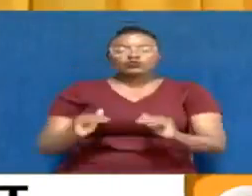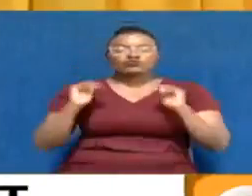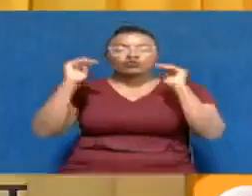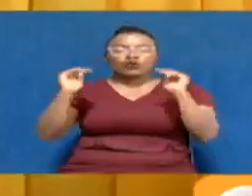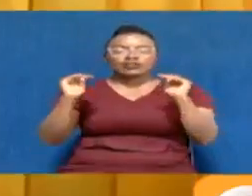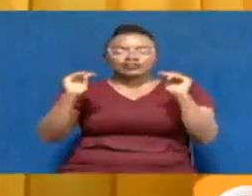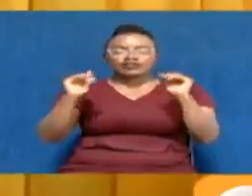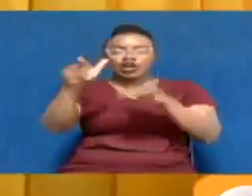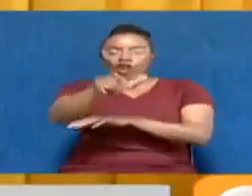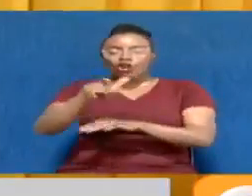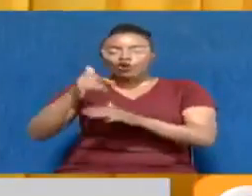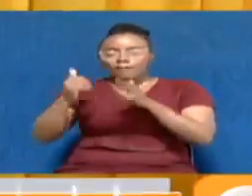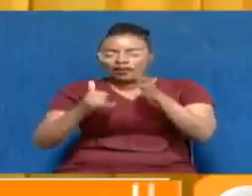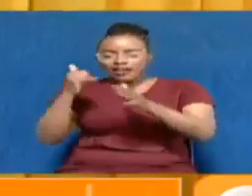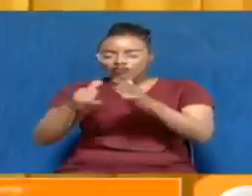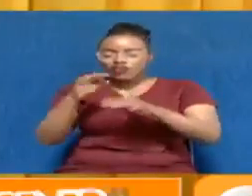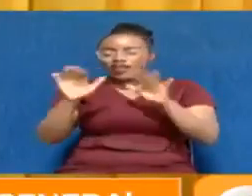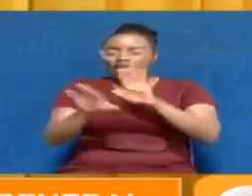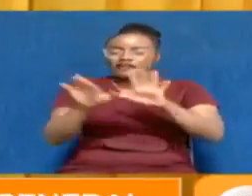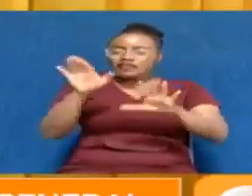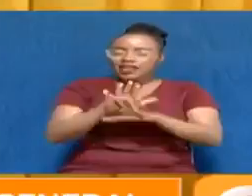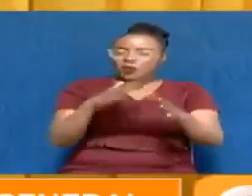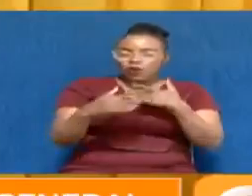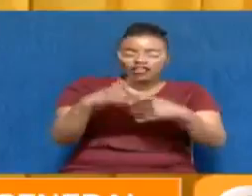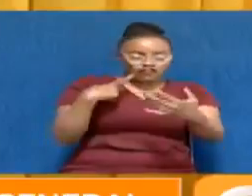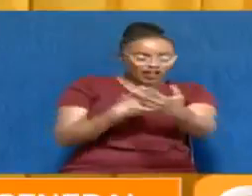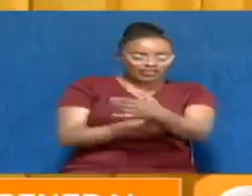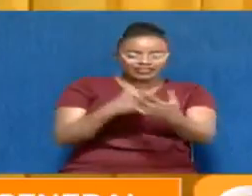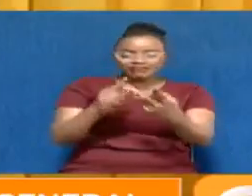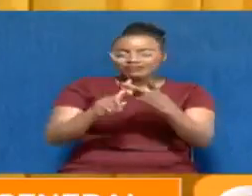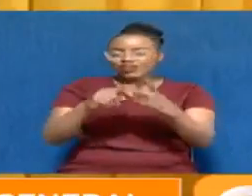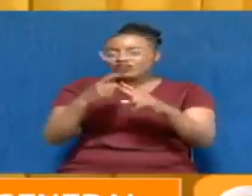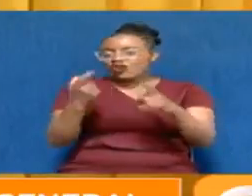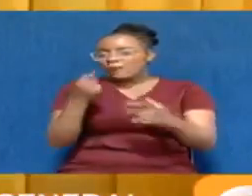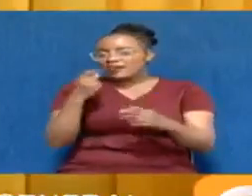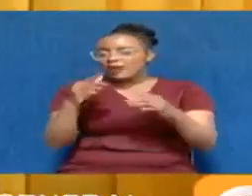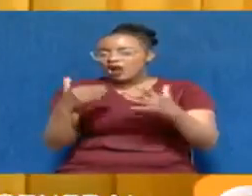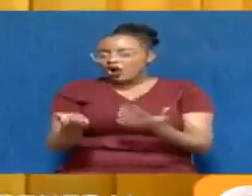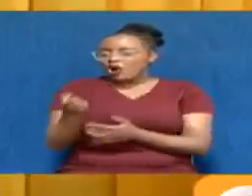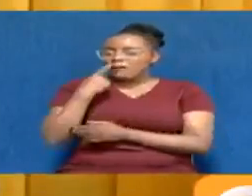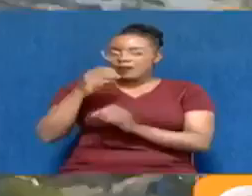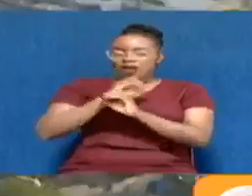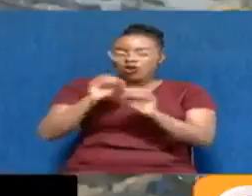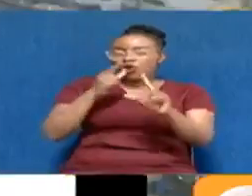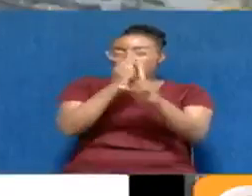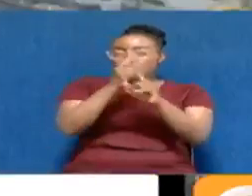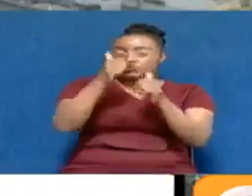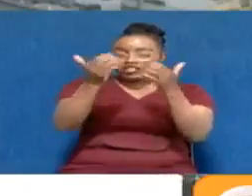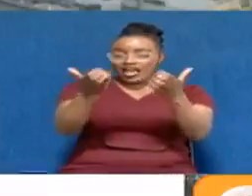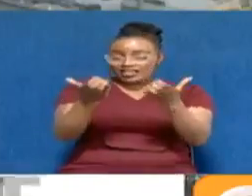promote local manufacturing of everything, be it vaccines, be it pharmaceuticals, be it